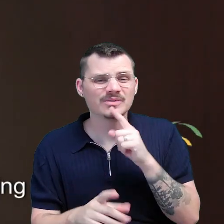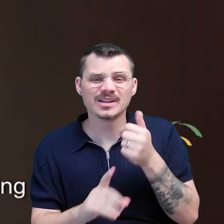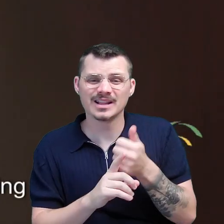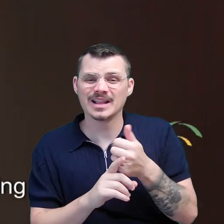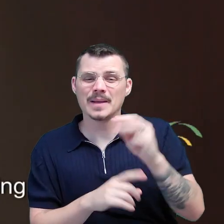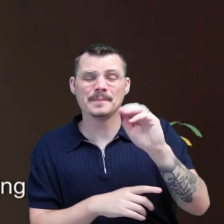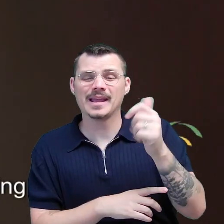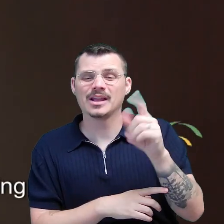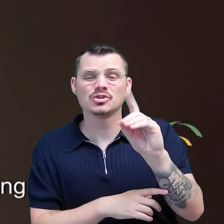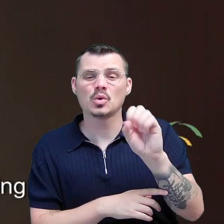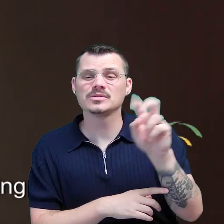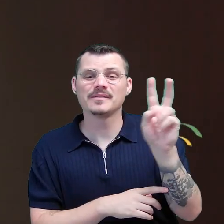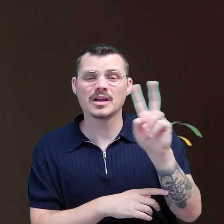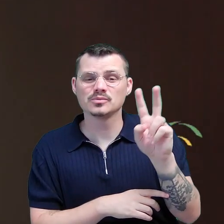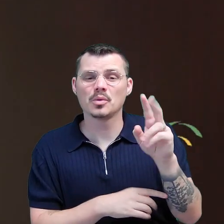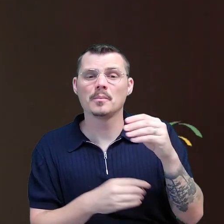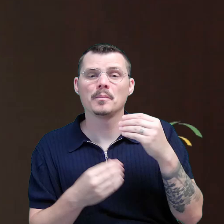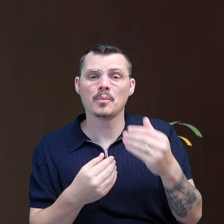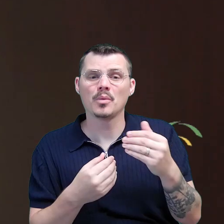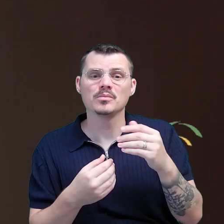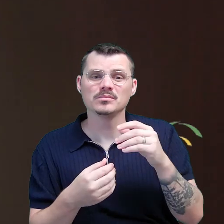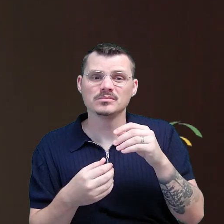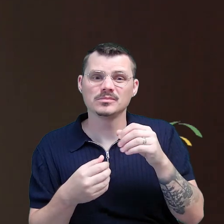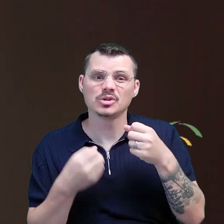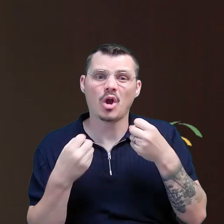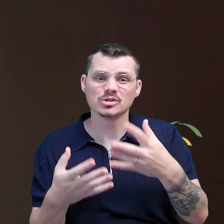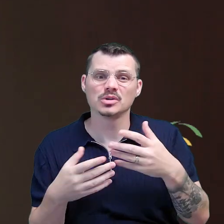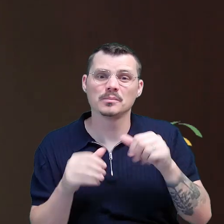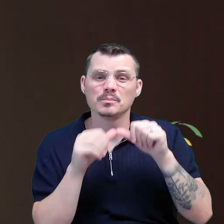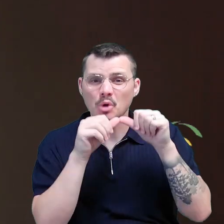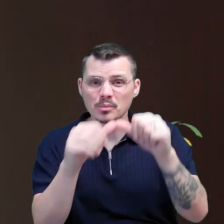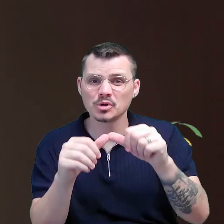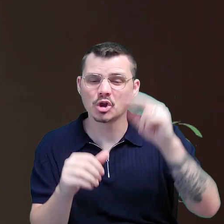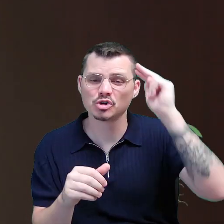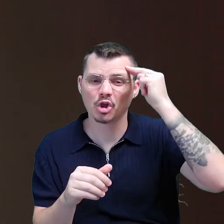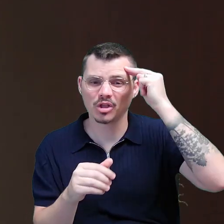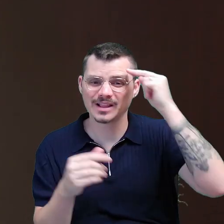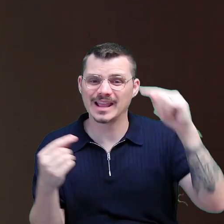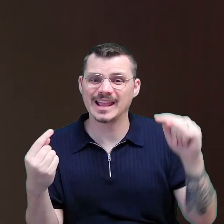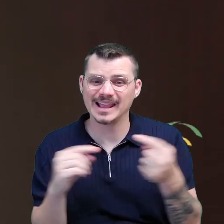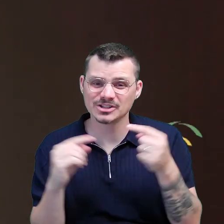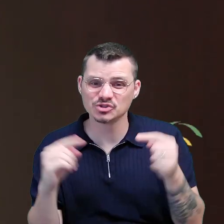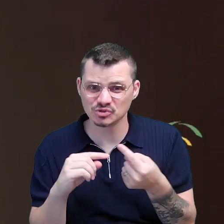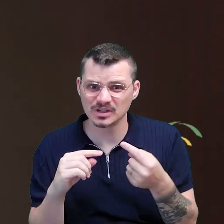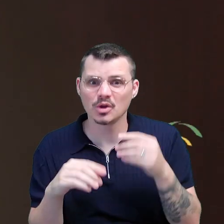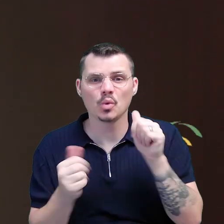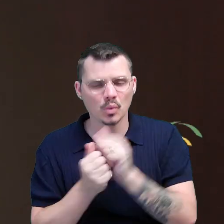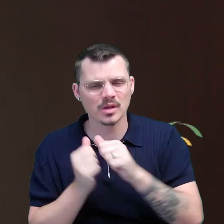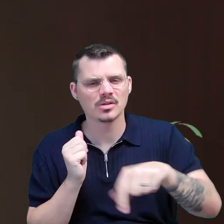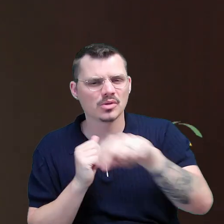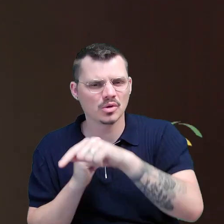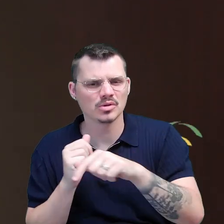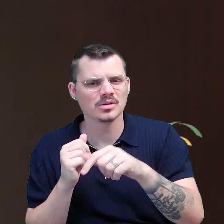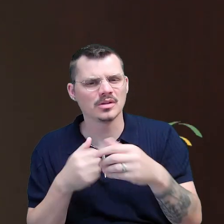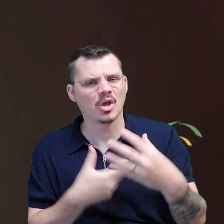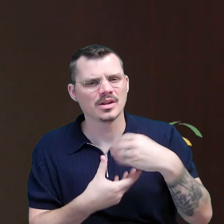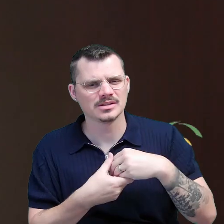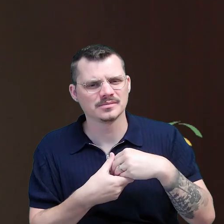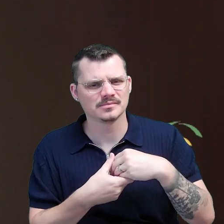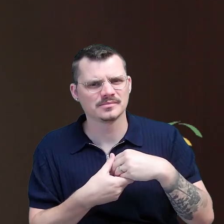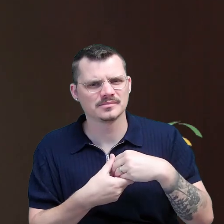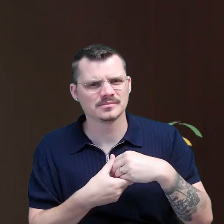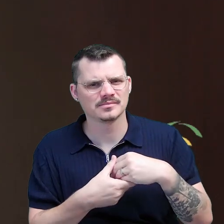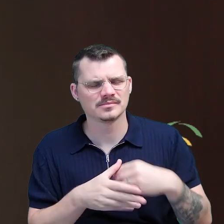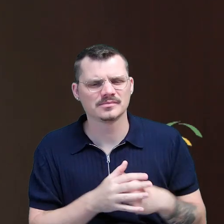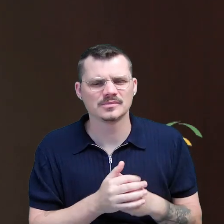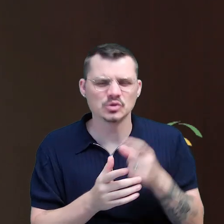megadose vitamins were producing permanent neurological injury in their family member with autism. You